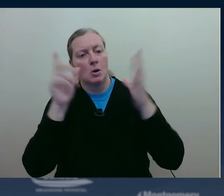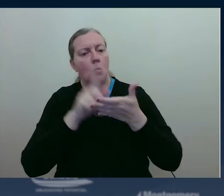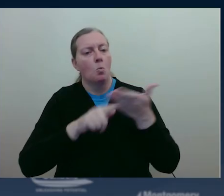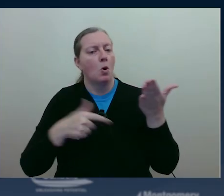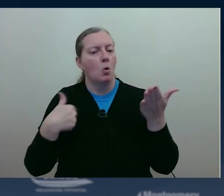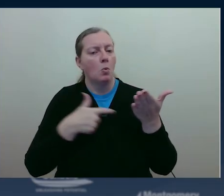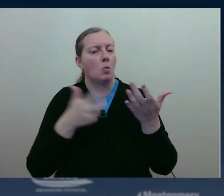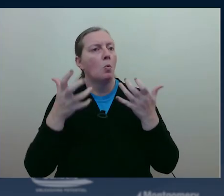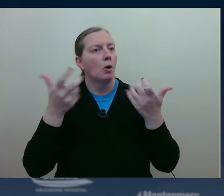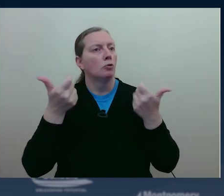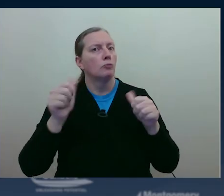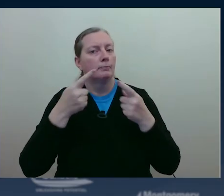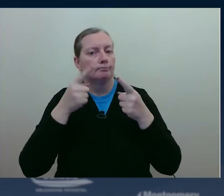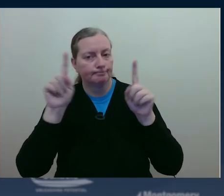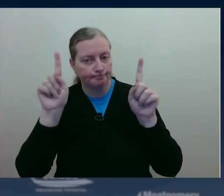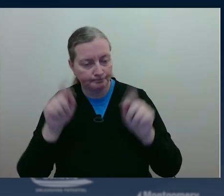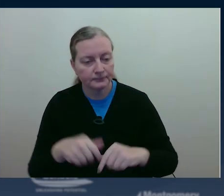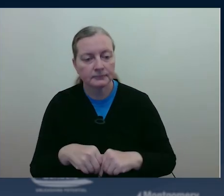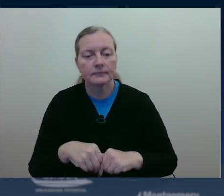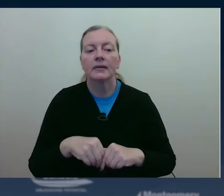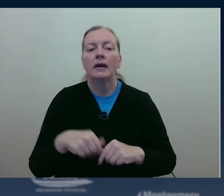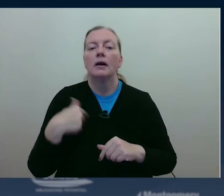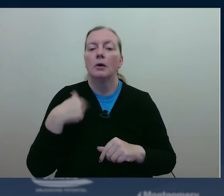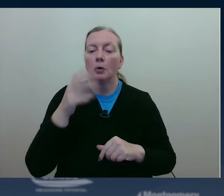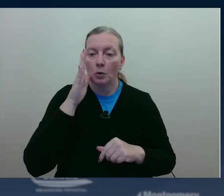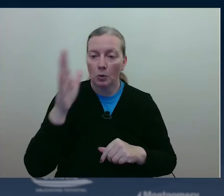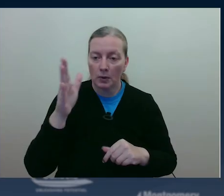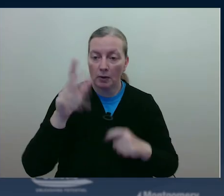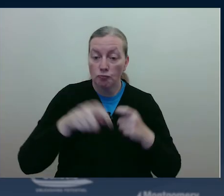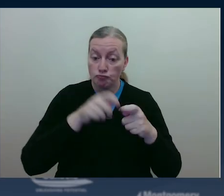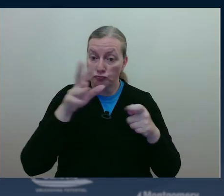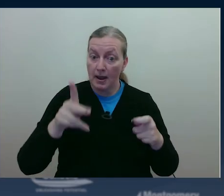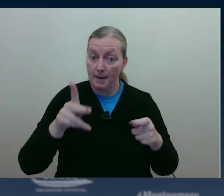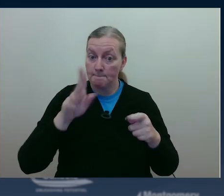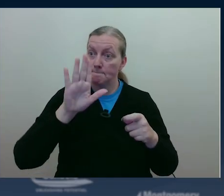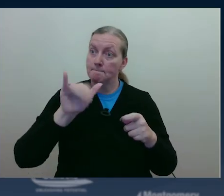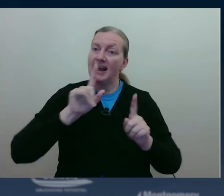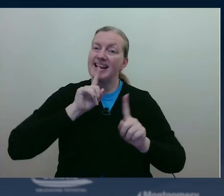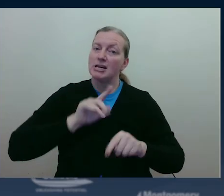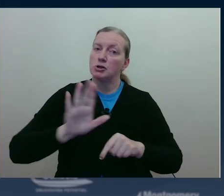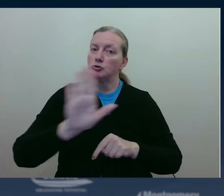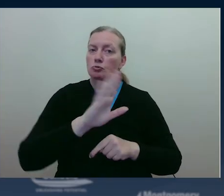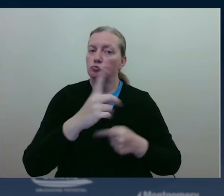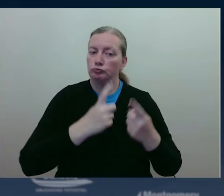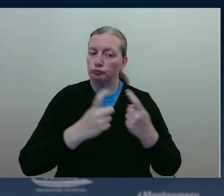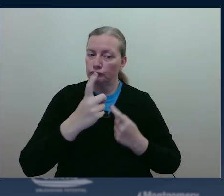with responses to questions posed via the Q&A feature.